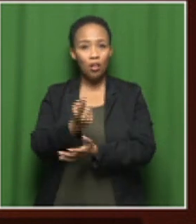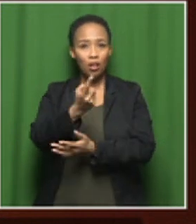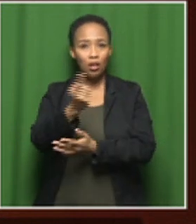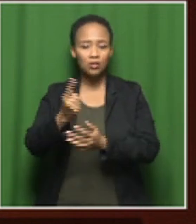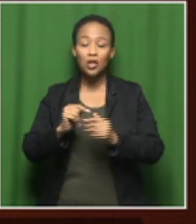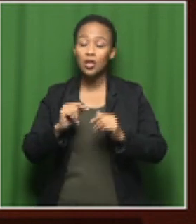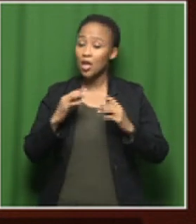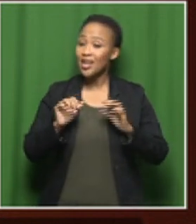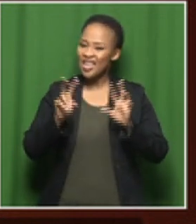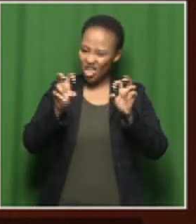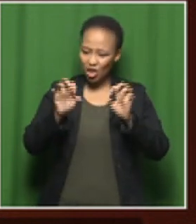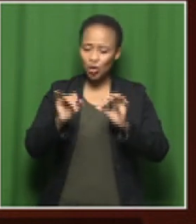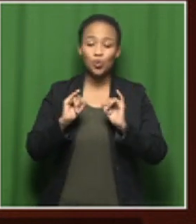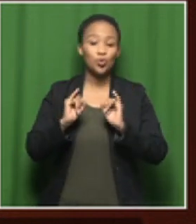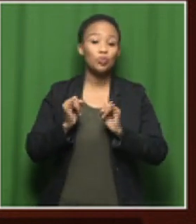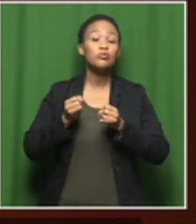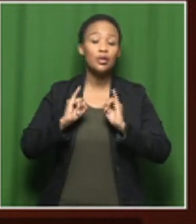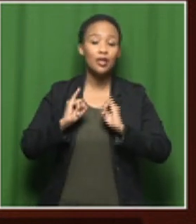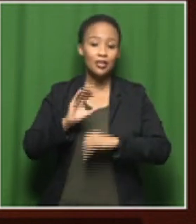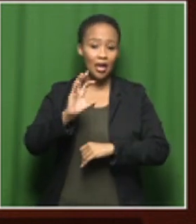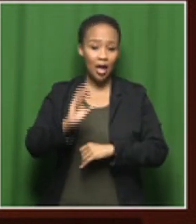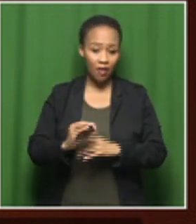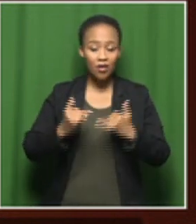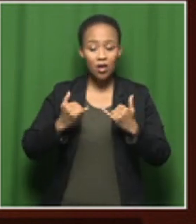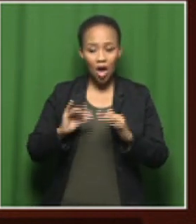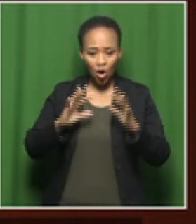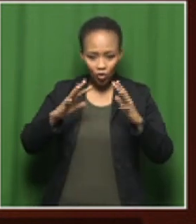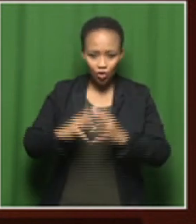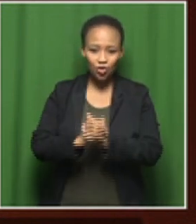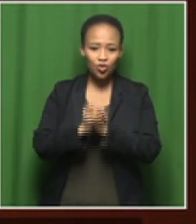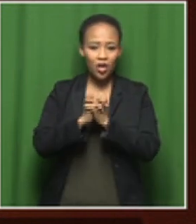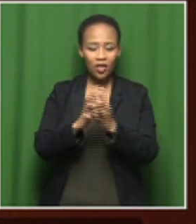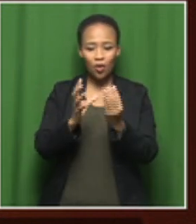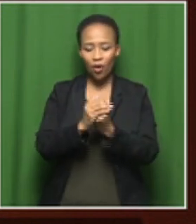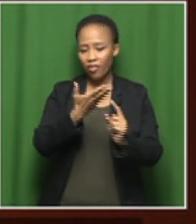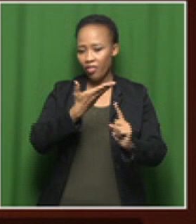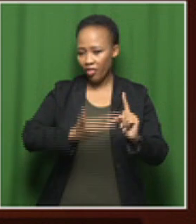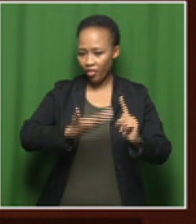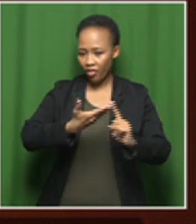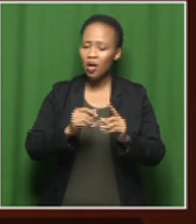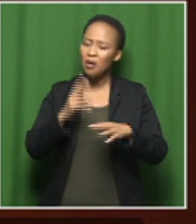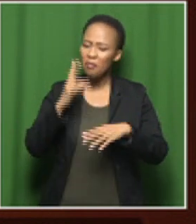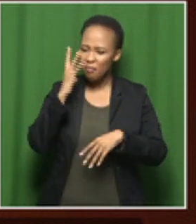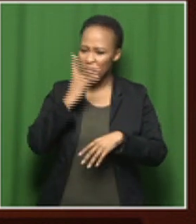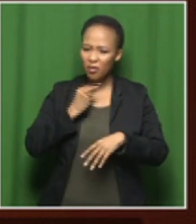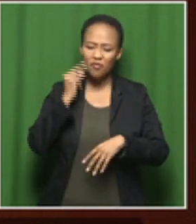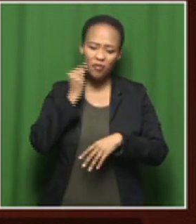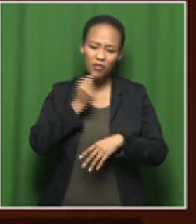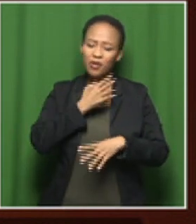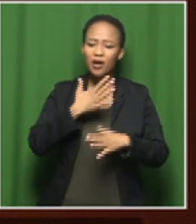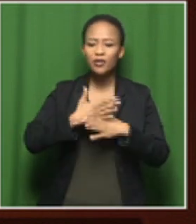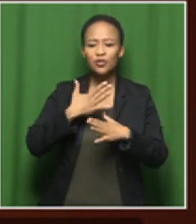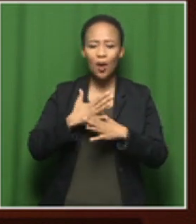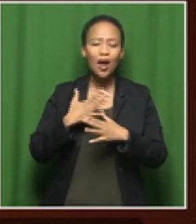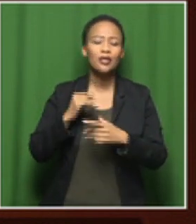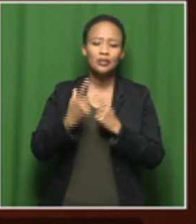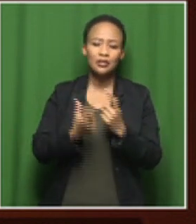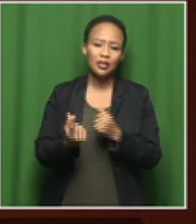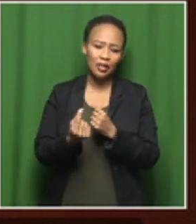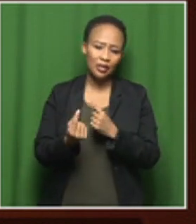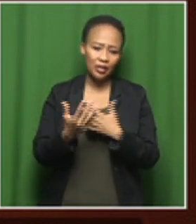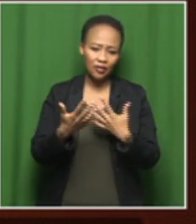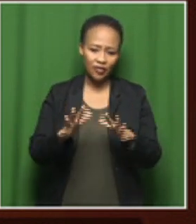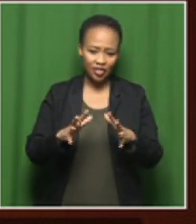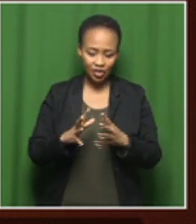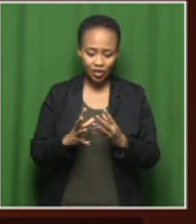at. We've done really beautiful work together that has really powerful messaging behind it over the years. Now, Thebe,